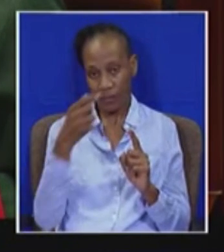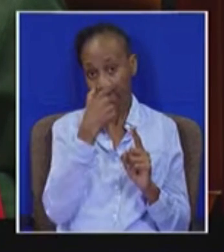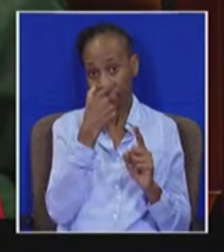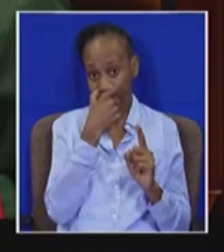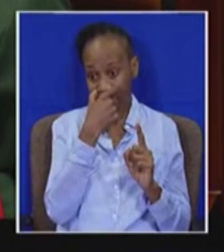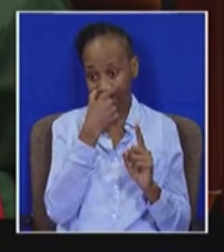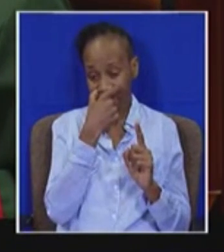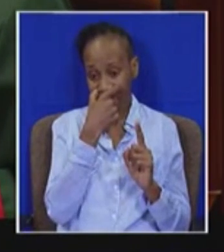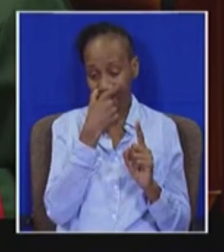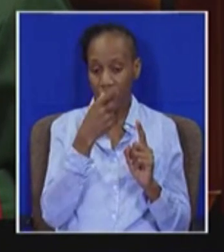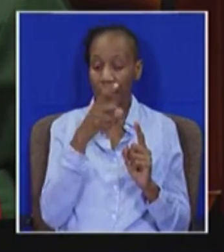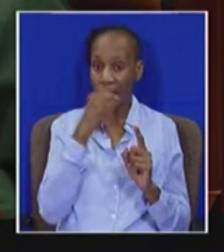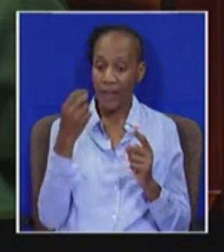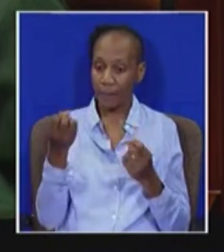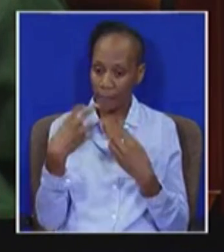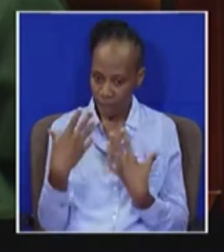Yes, Chief Justice.